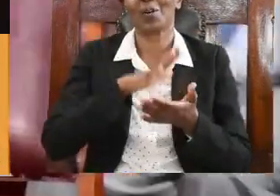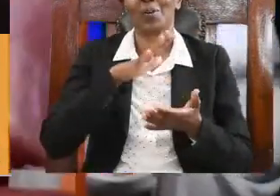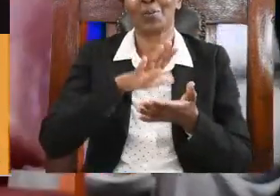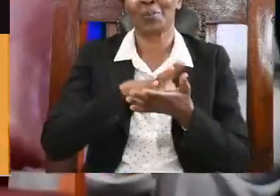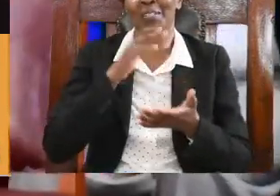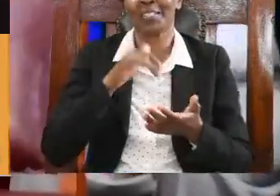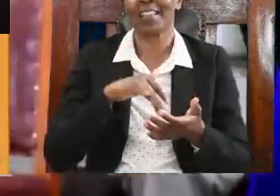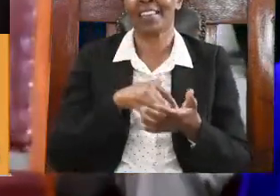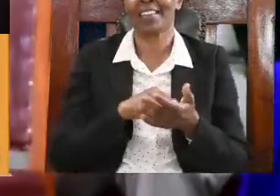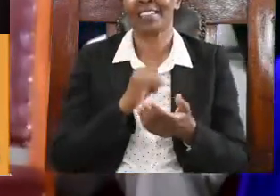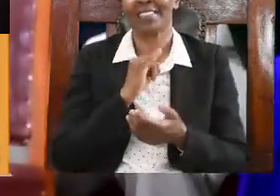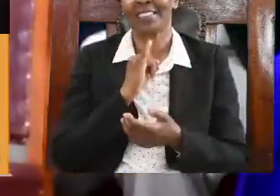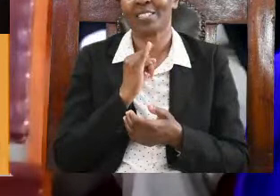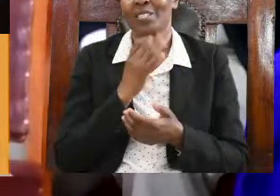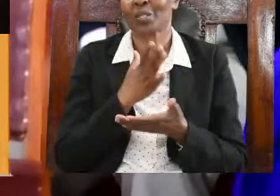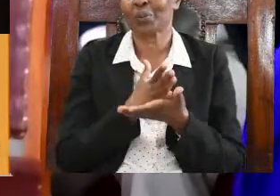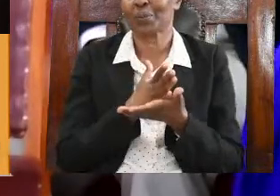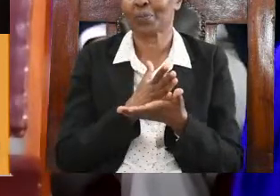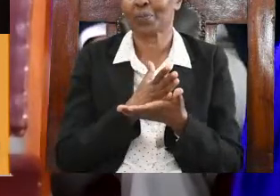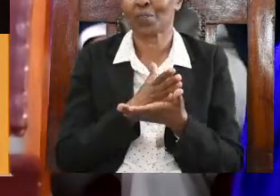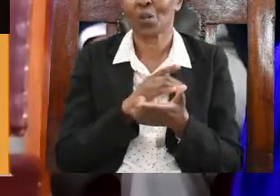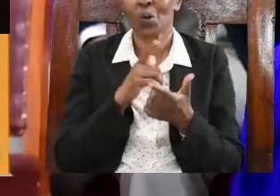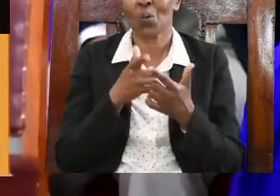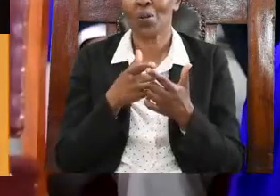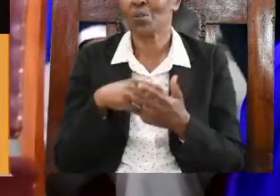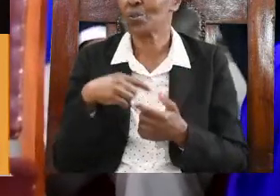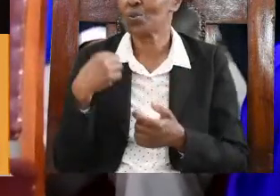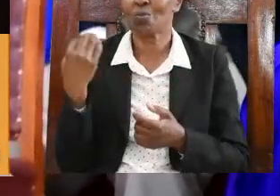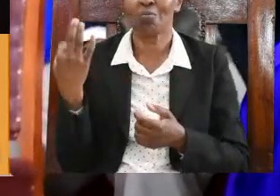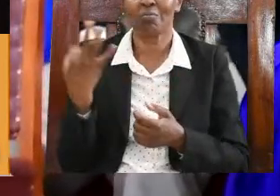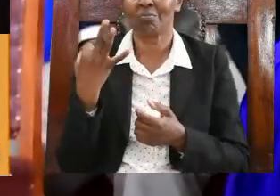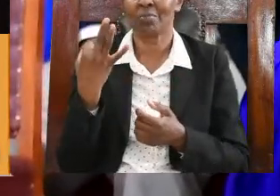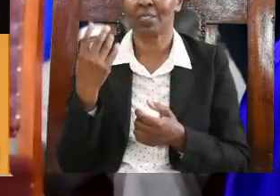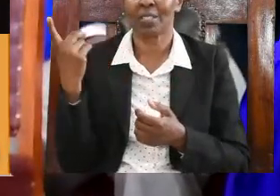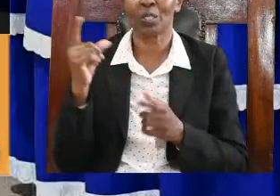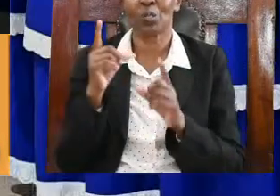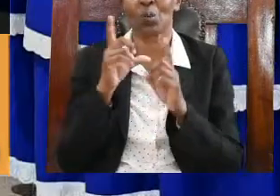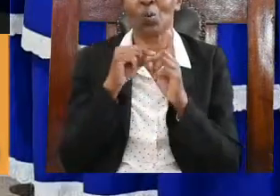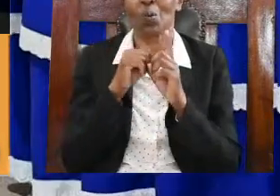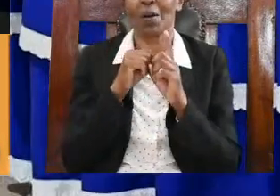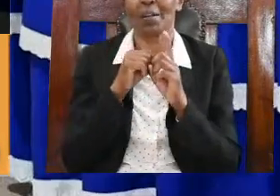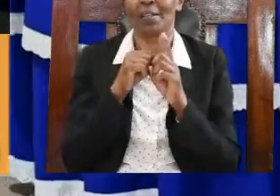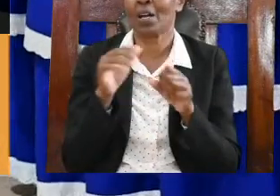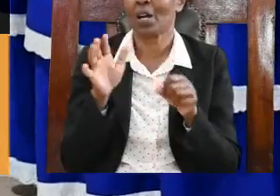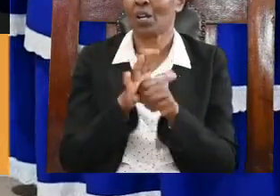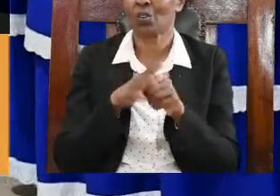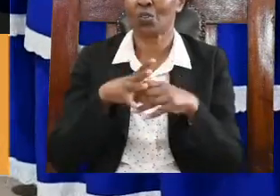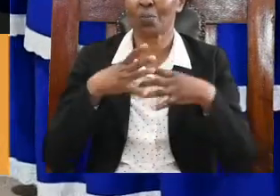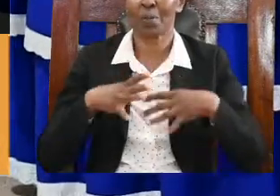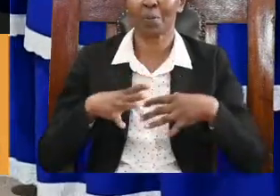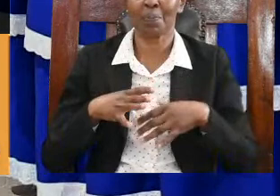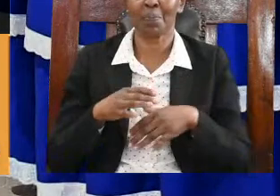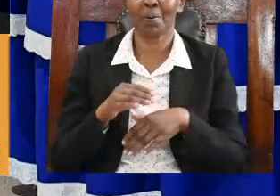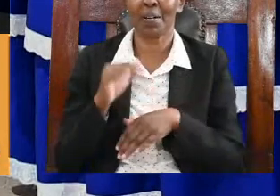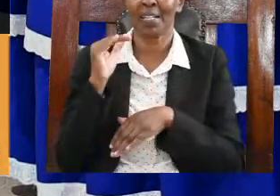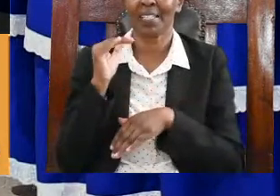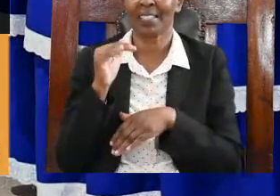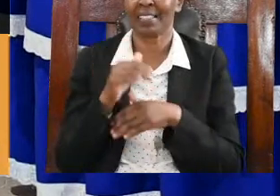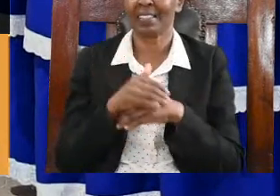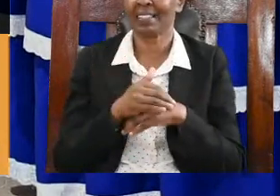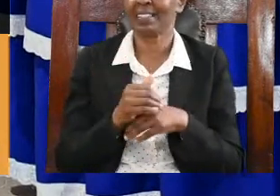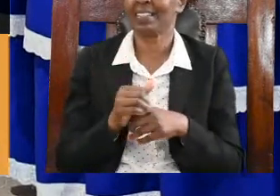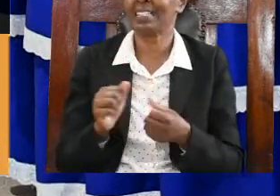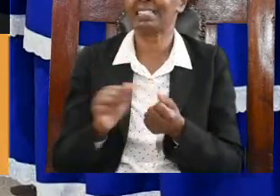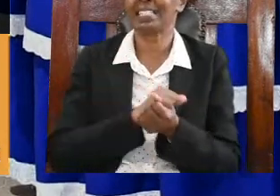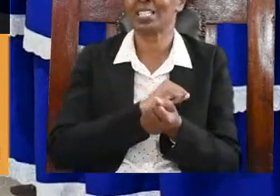That's it. You know, when we preach these things, I mean, I've had people tell me there that I have brainwashed young